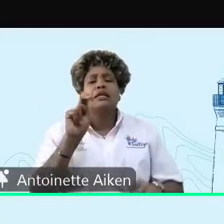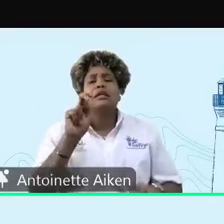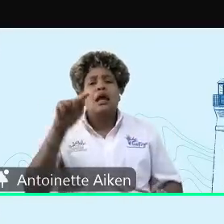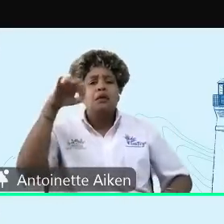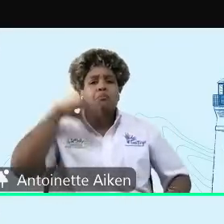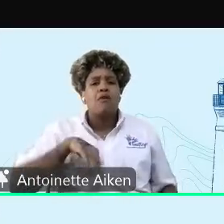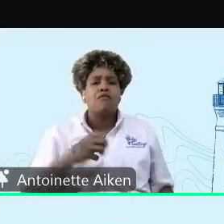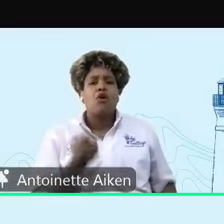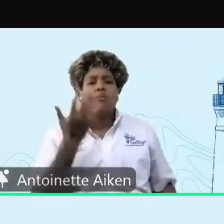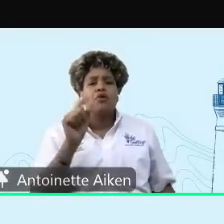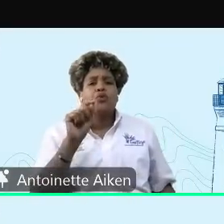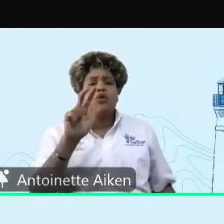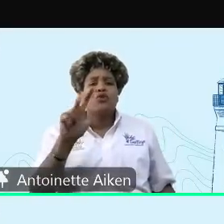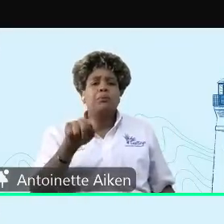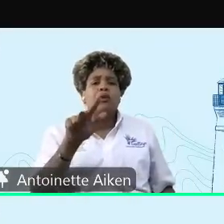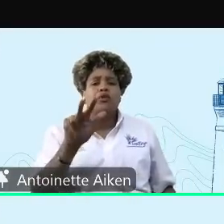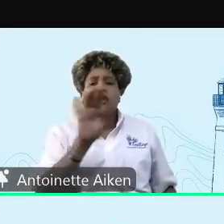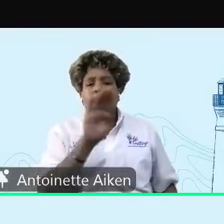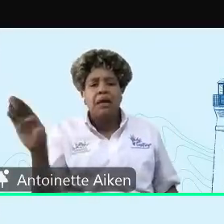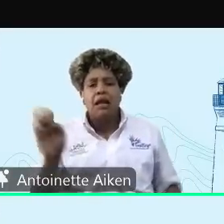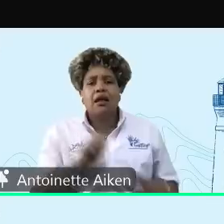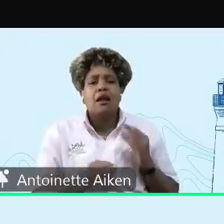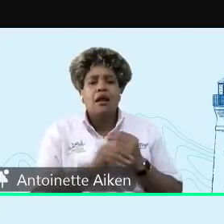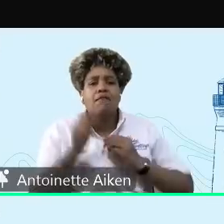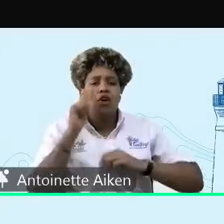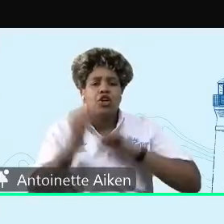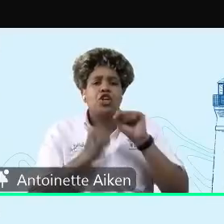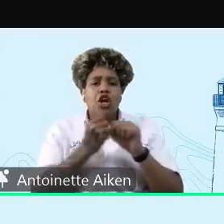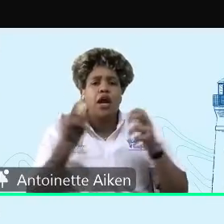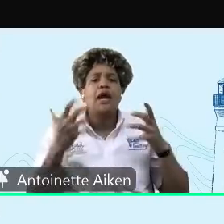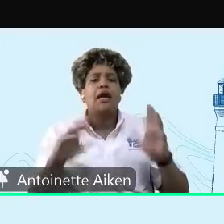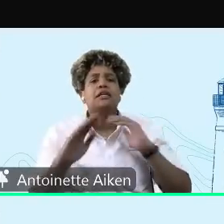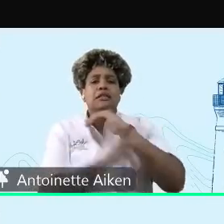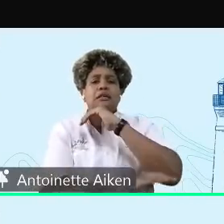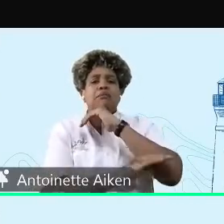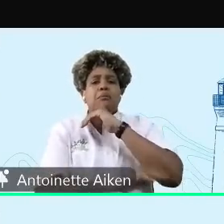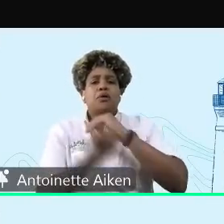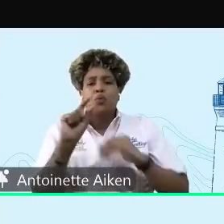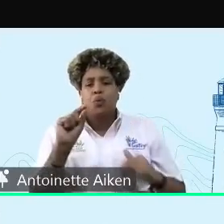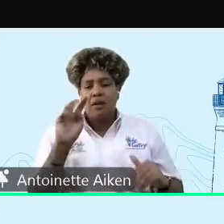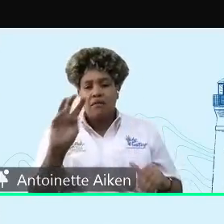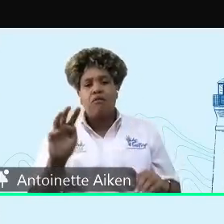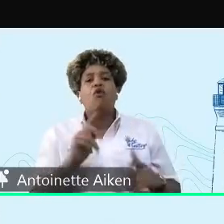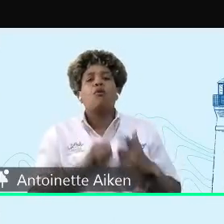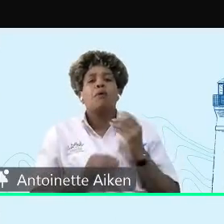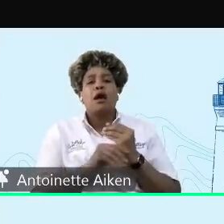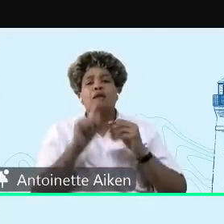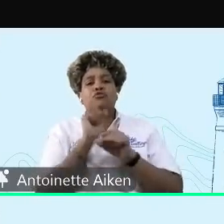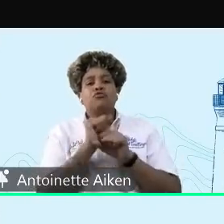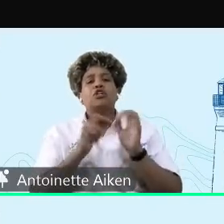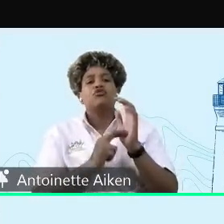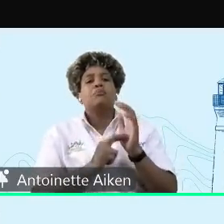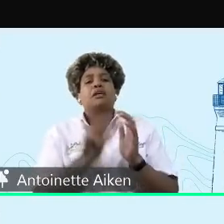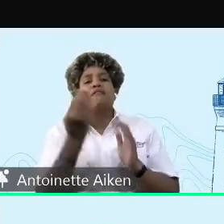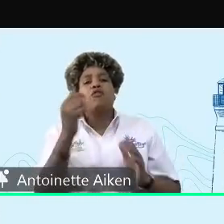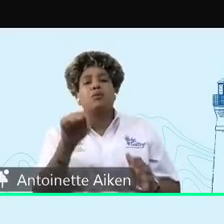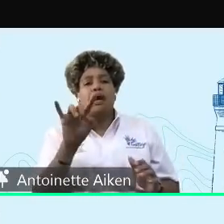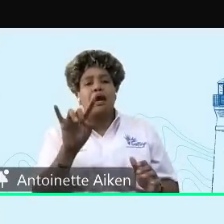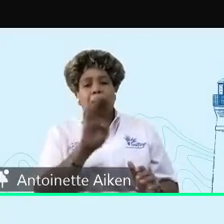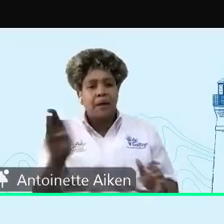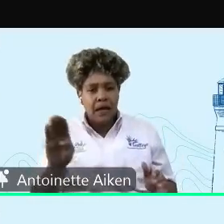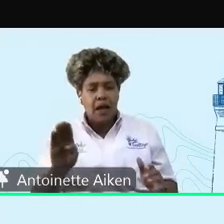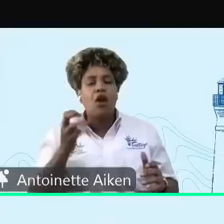of 23.3 billion for the year ended September 2024, representing a 14.8